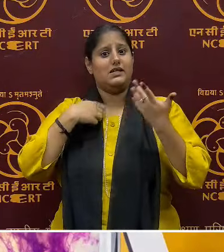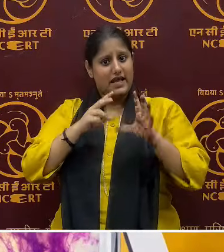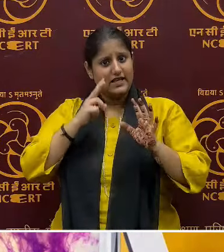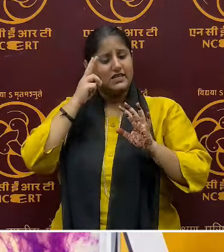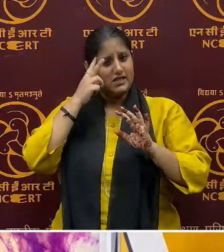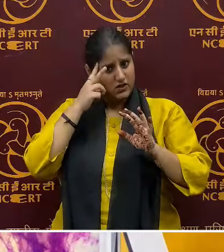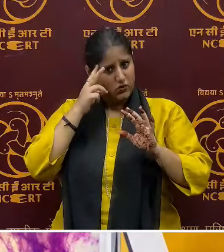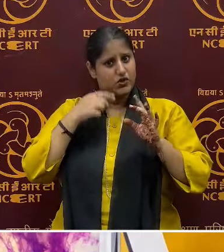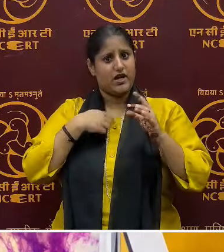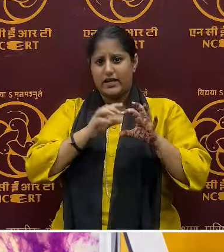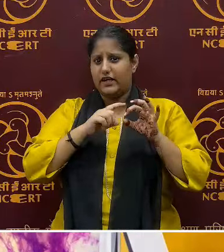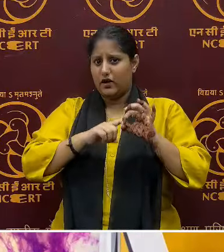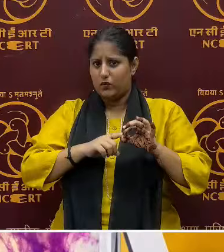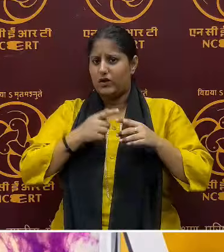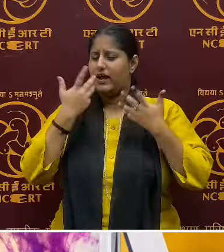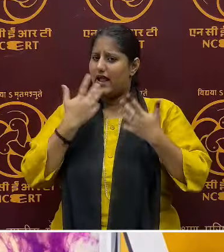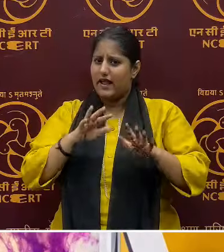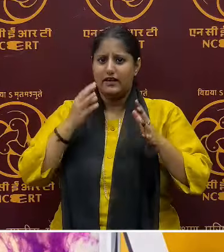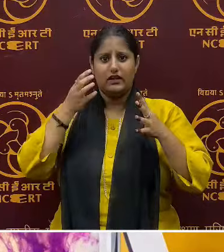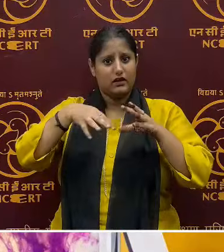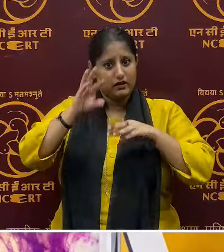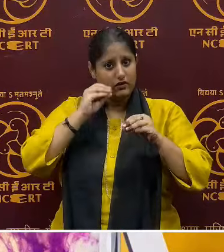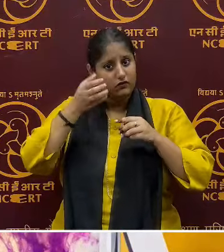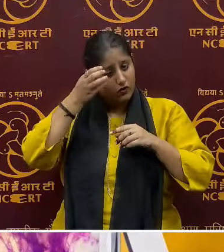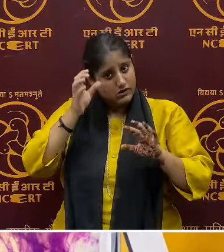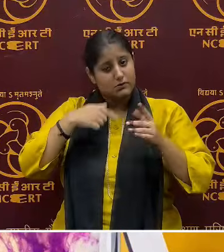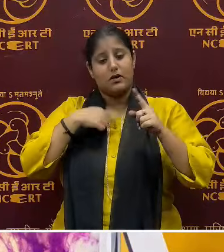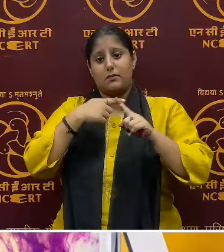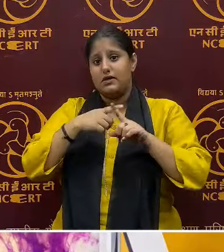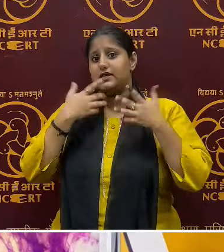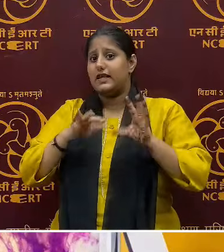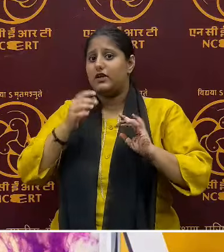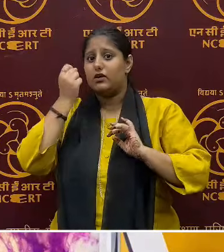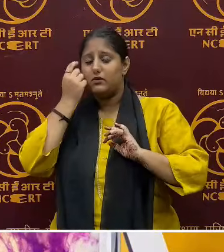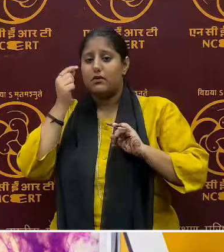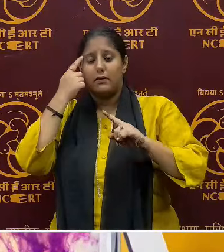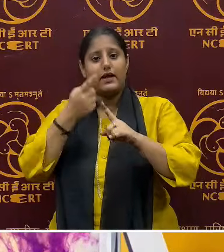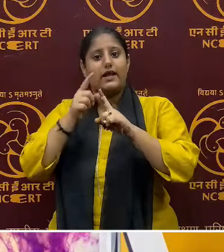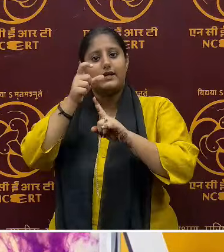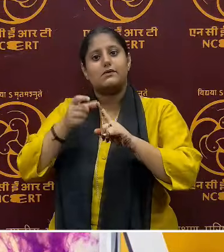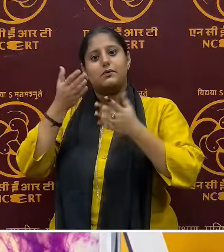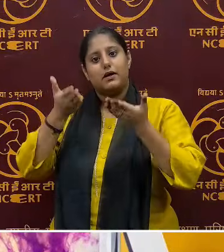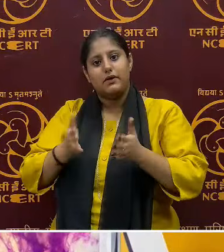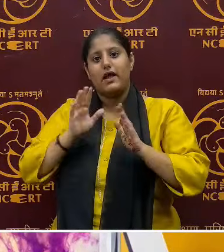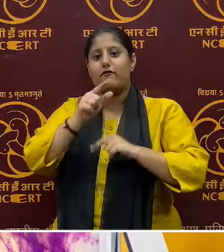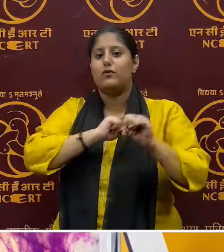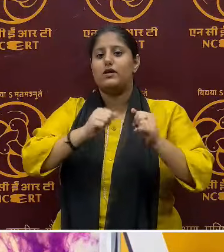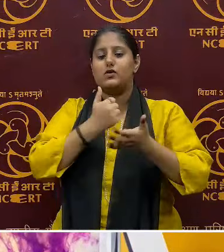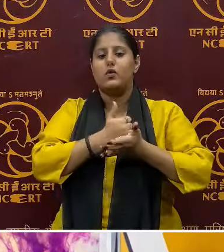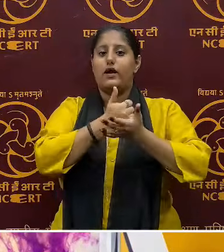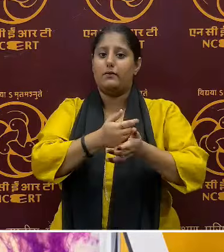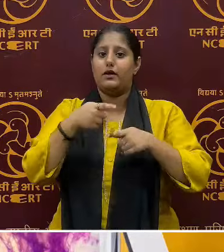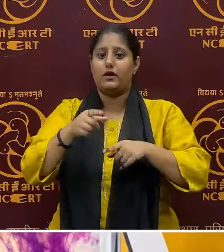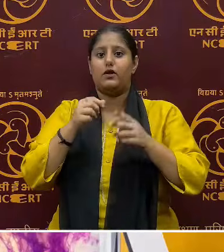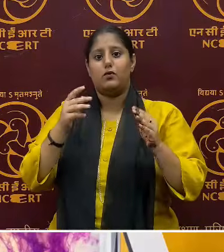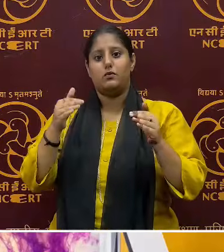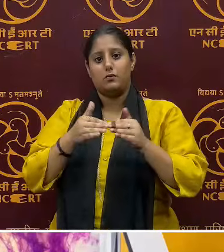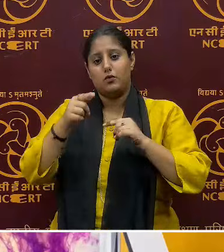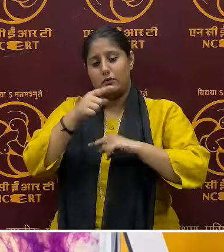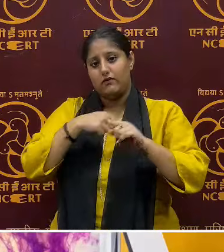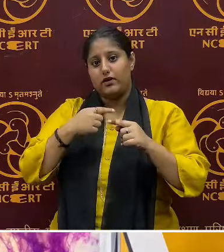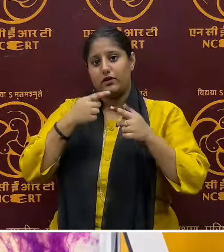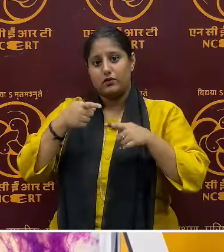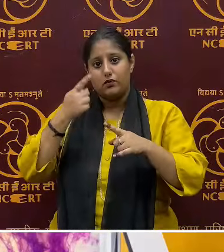the concept, in the learning of concept, in its understanding, then our expert is there to help you. So please join me in